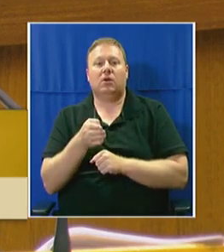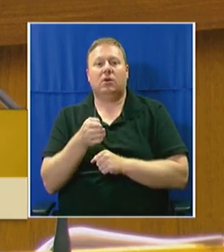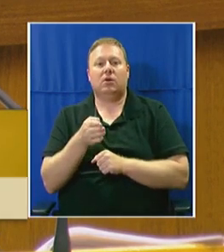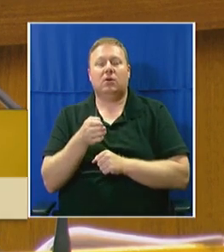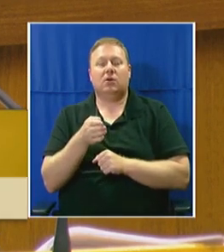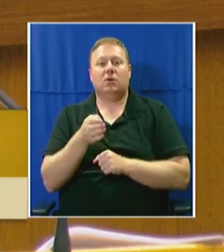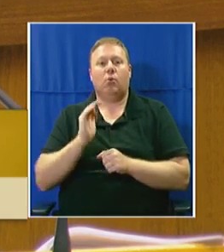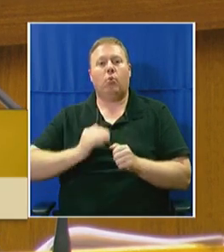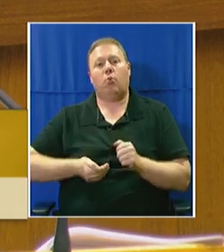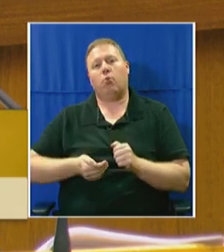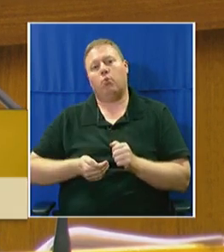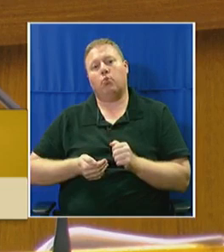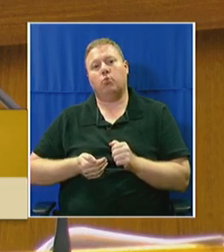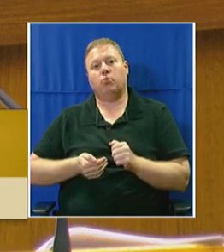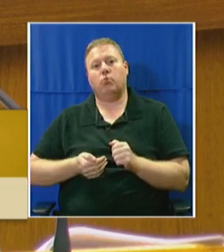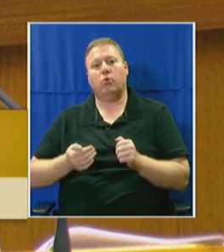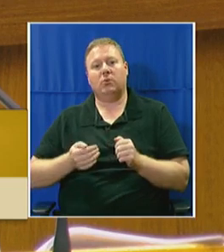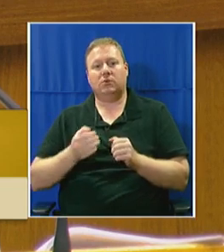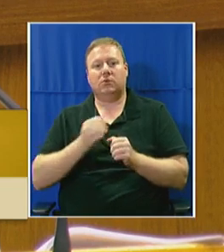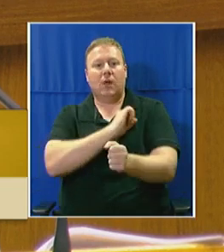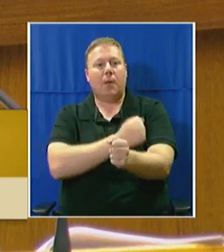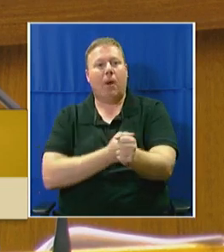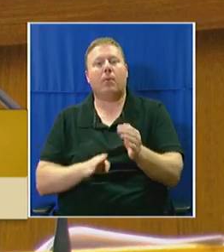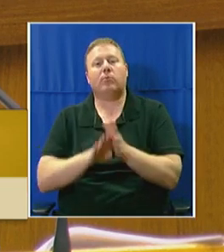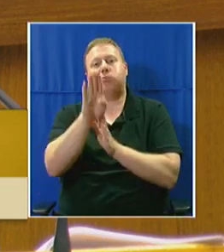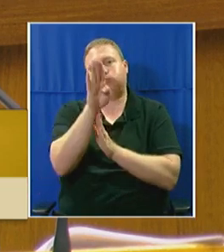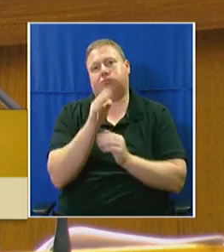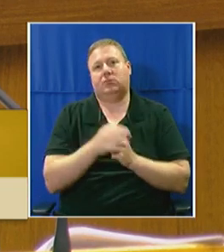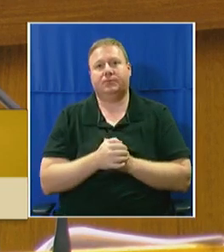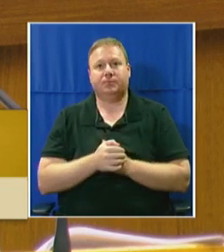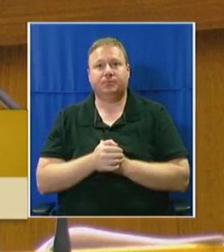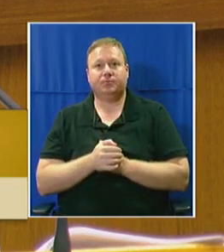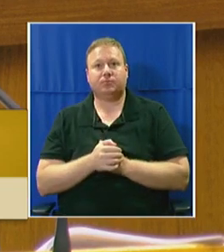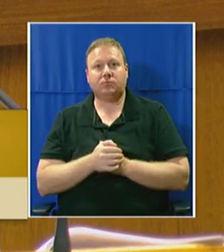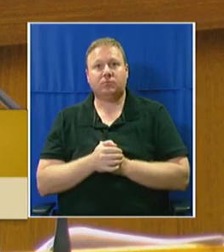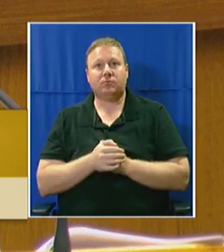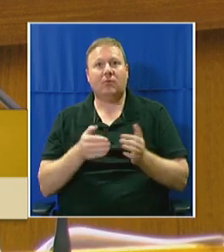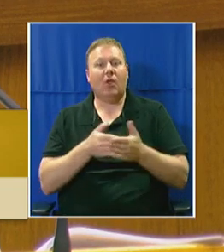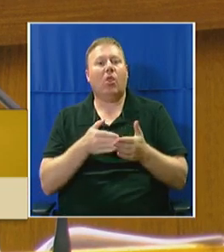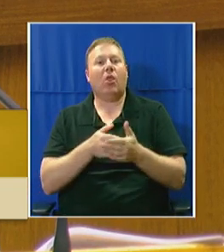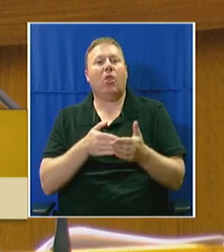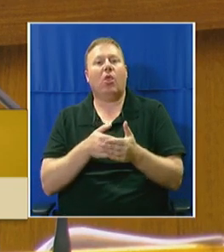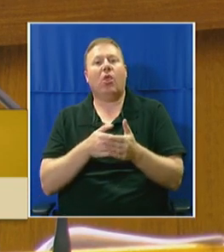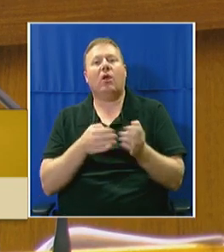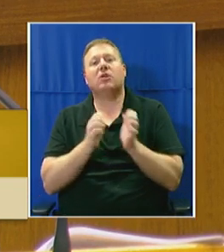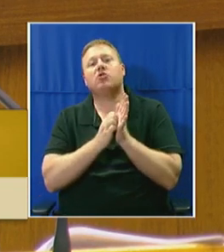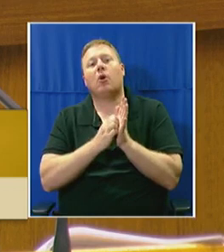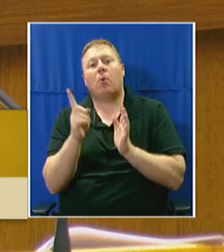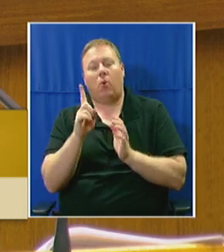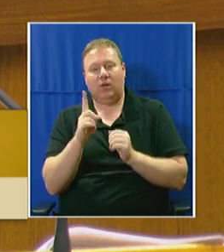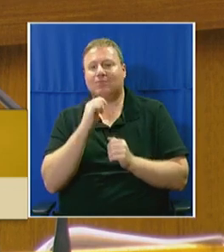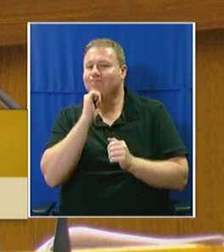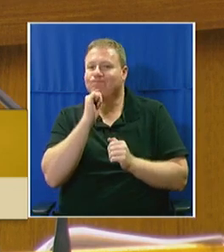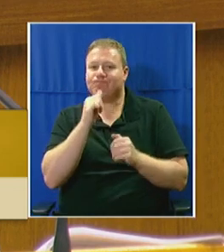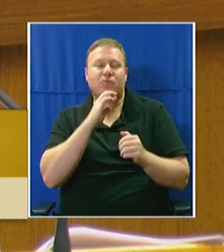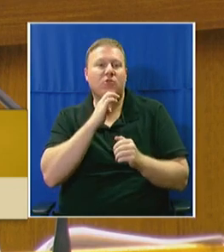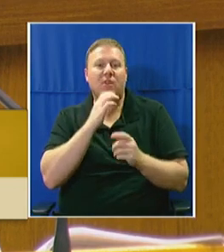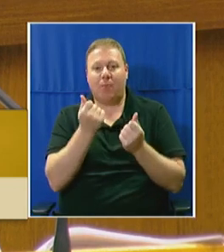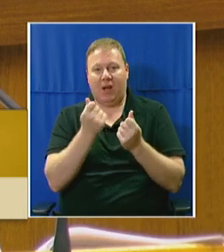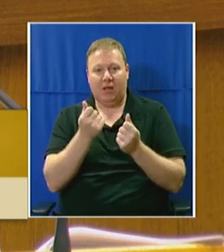barriers that hinders women empowerment such as is the lack of exess of funding for small and